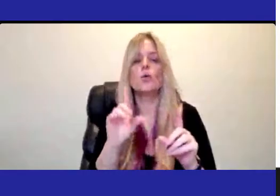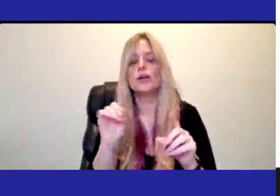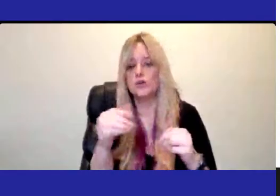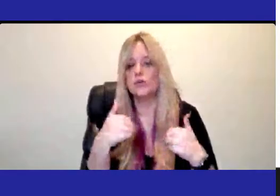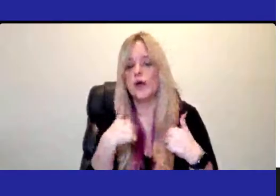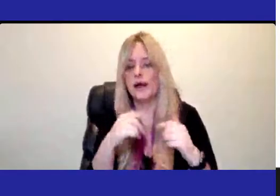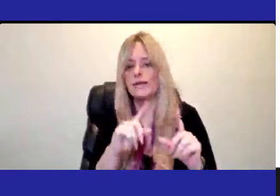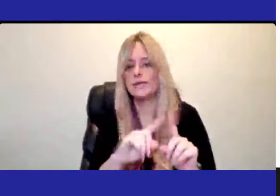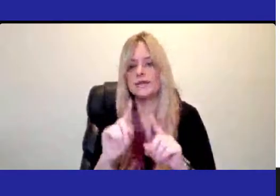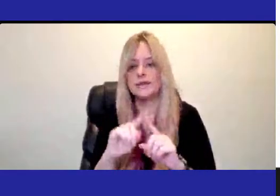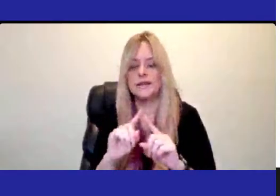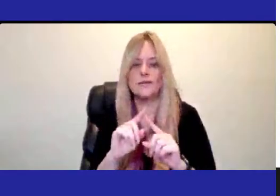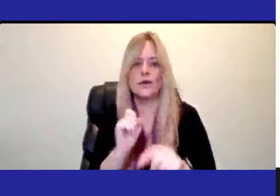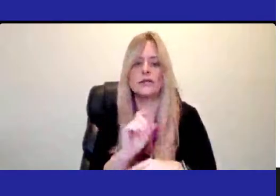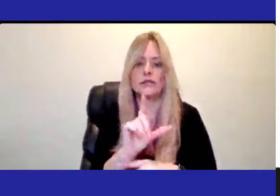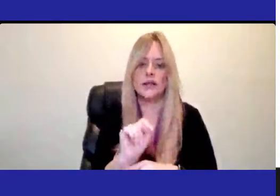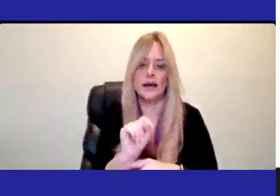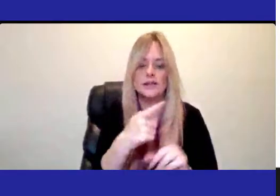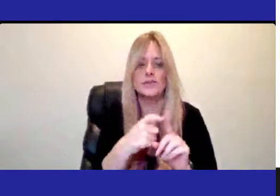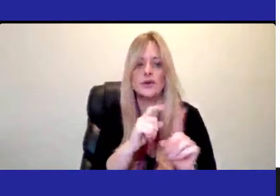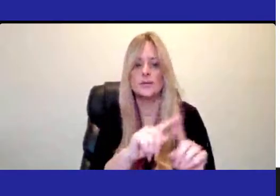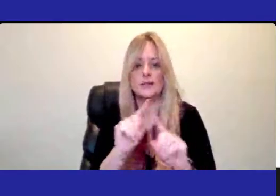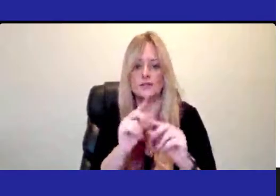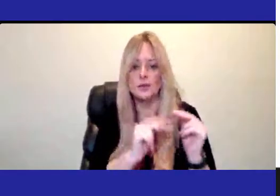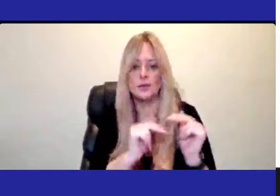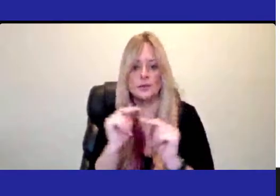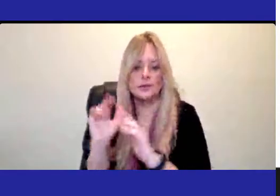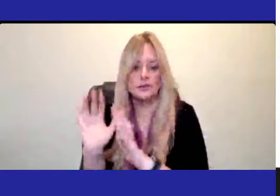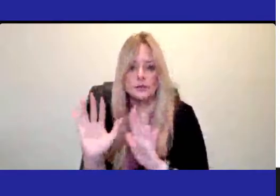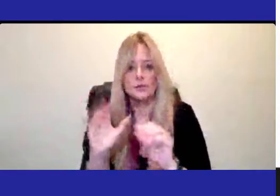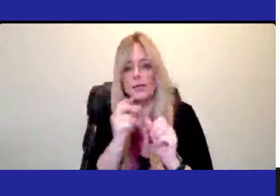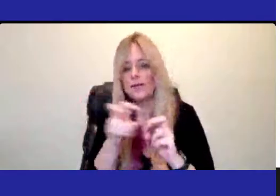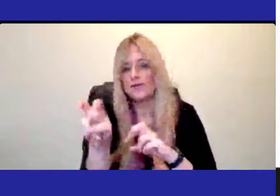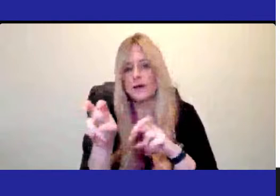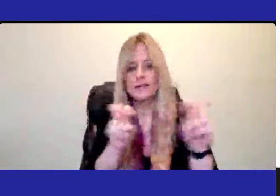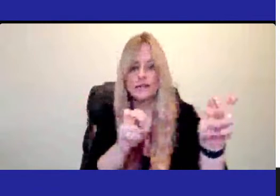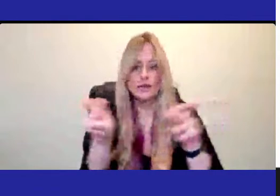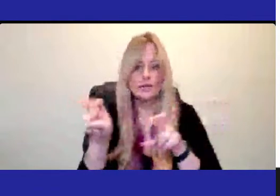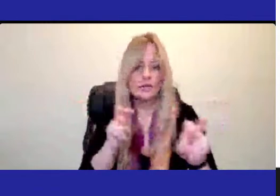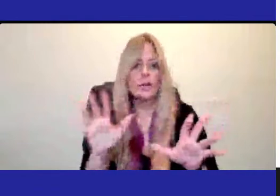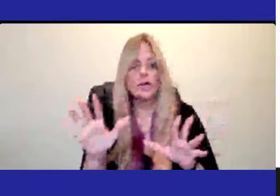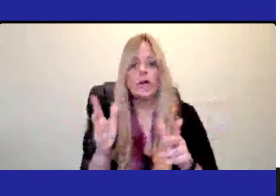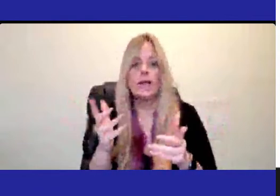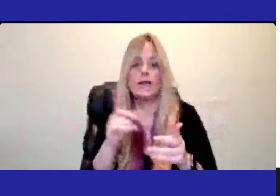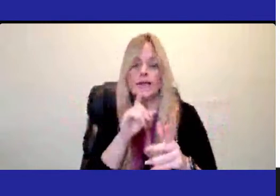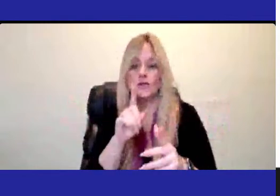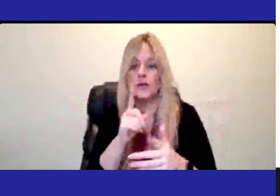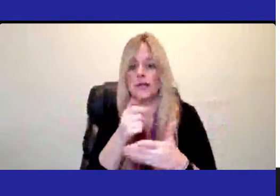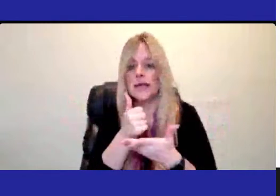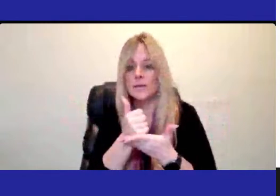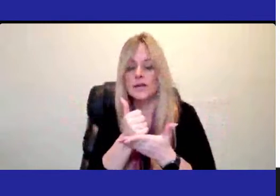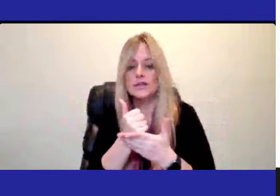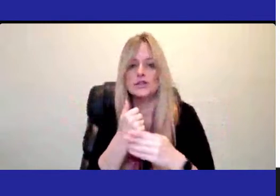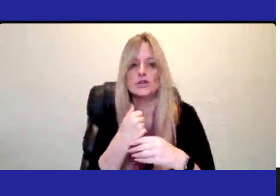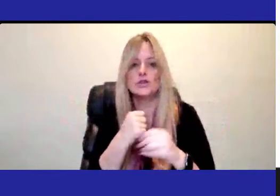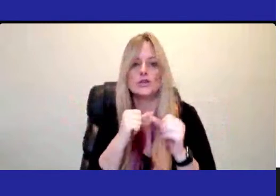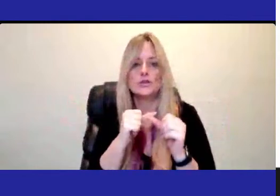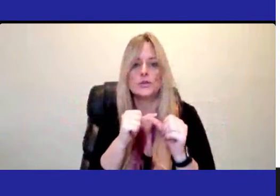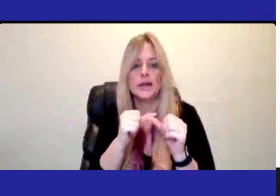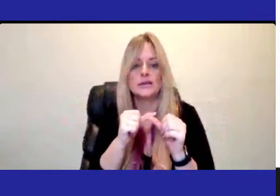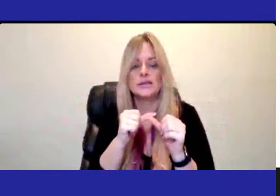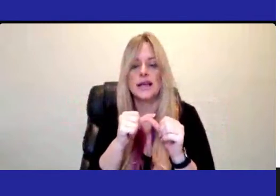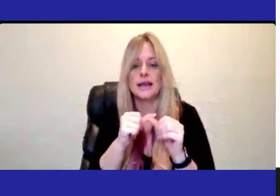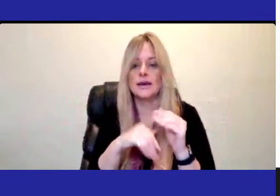from site to site that we have transferred all over the place, and it's really helped us maintain maximal funding